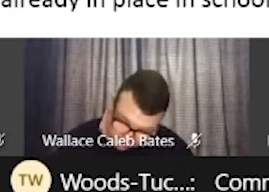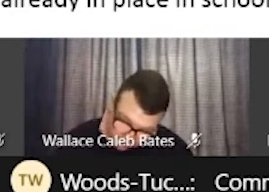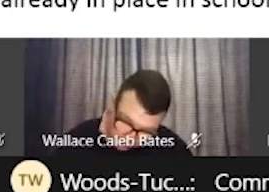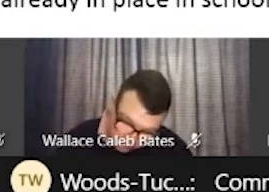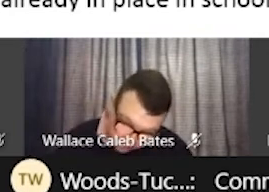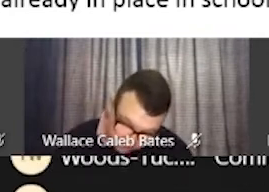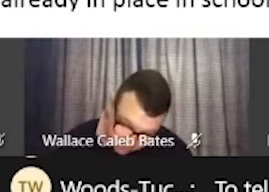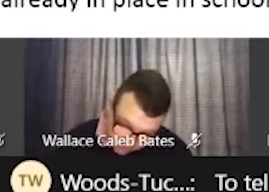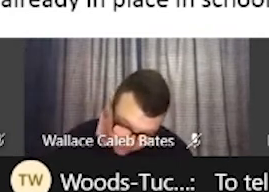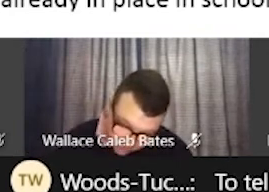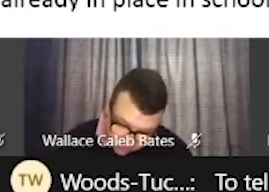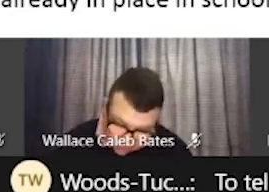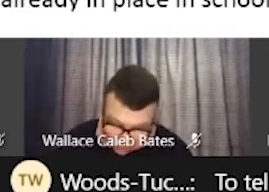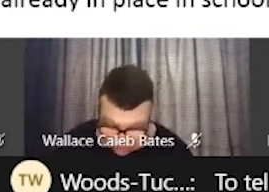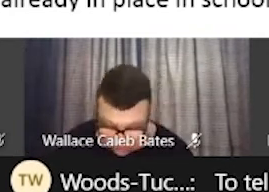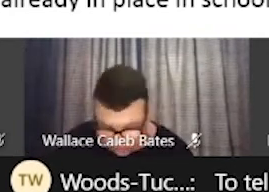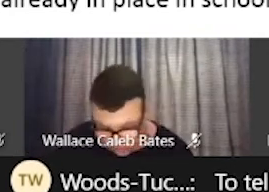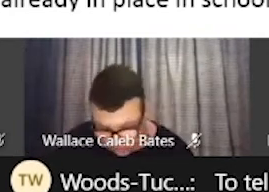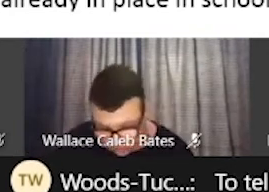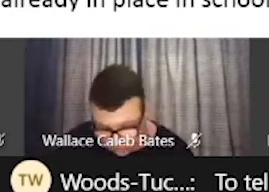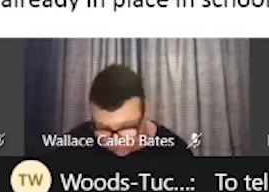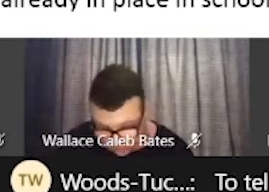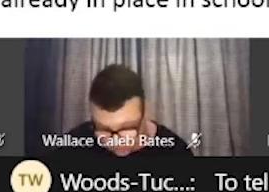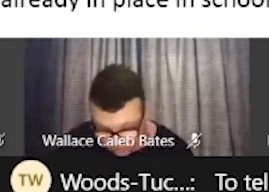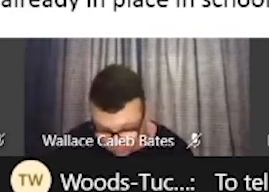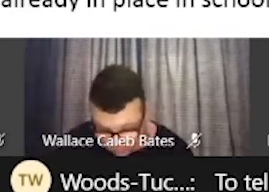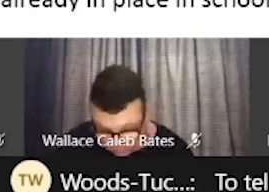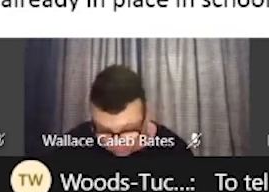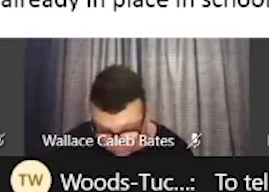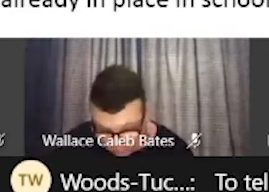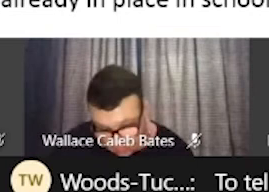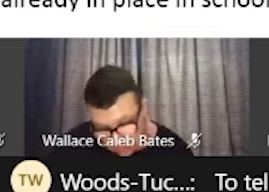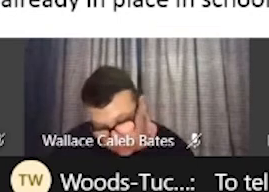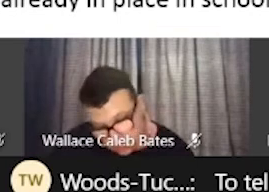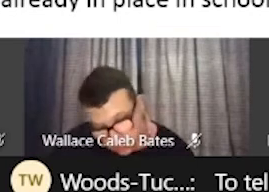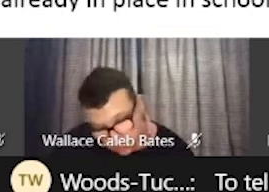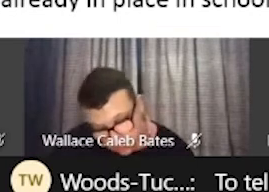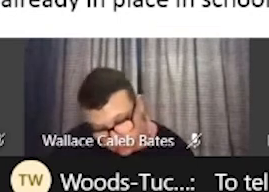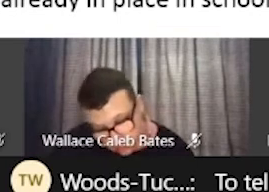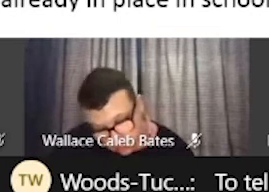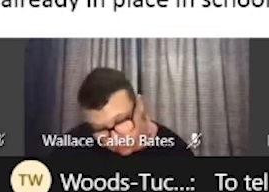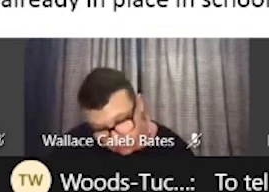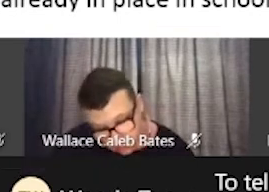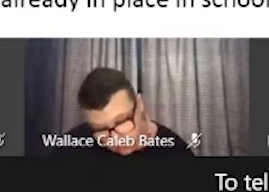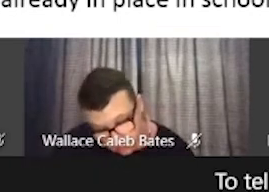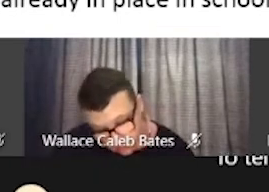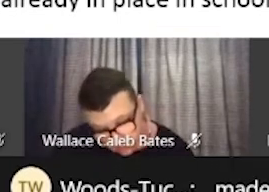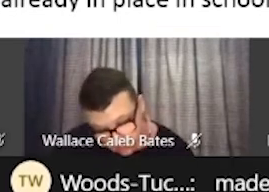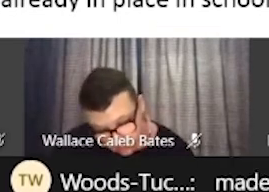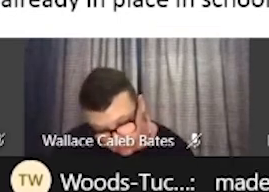of teachers, about 20 or so teachers across the Commonwealth, different backgrounds,